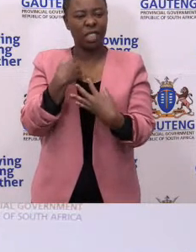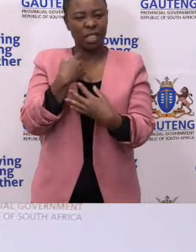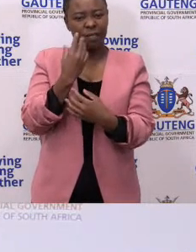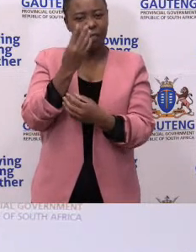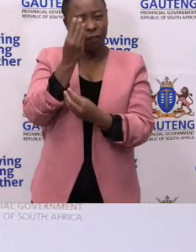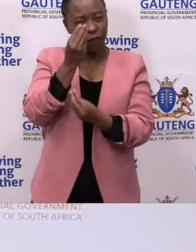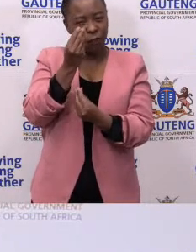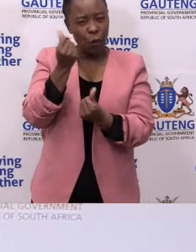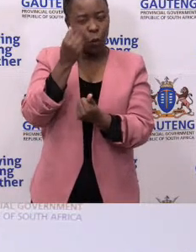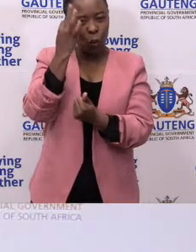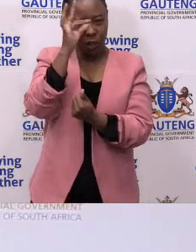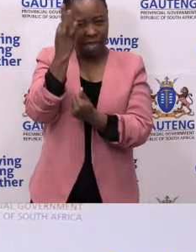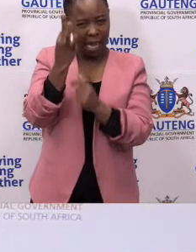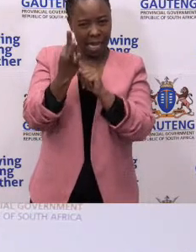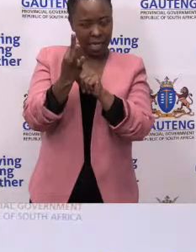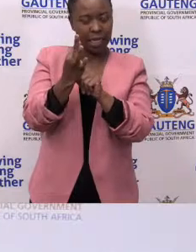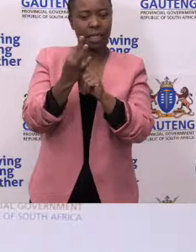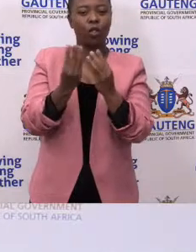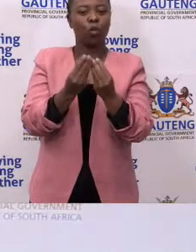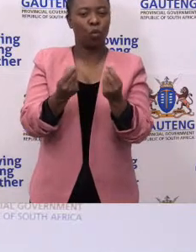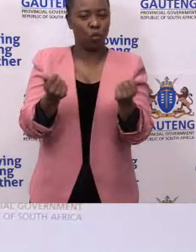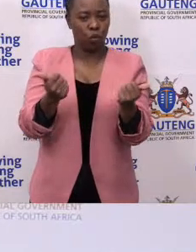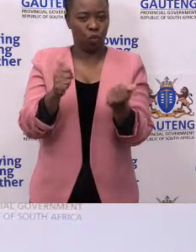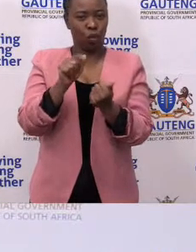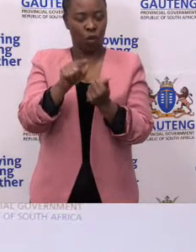few seconds to sort it out.